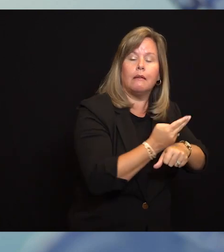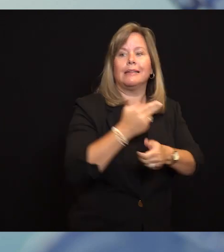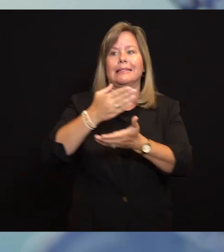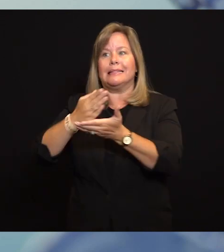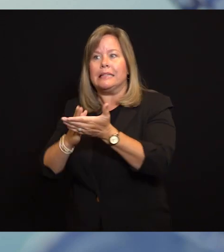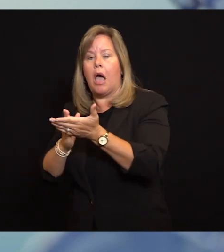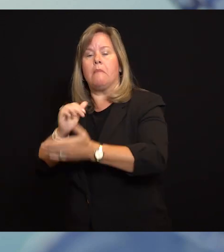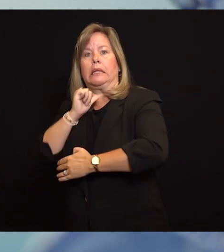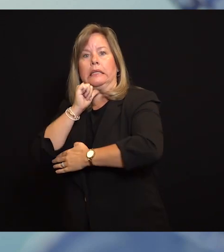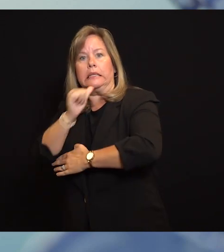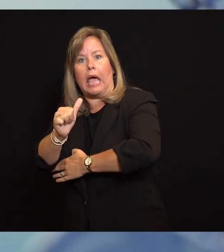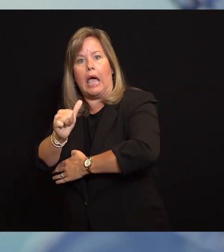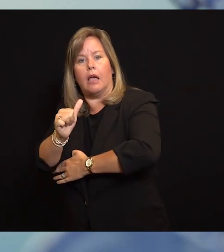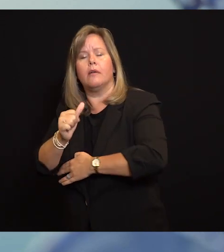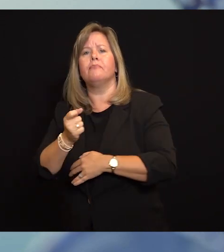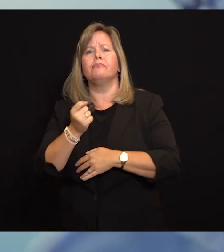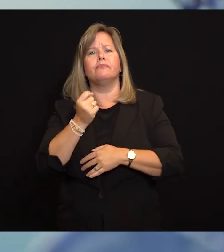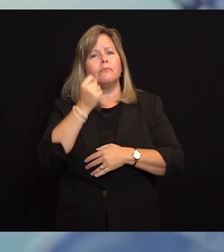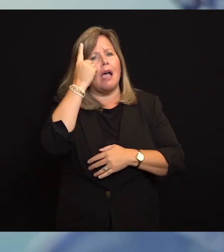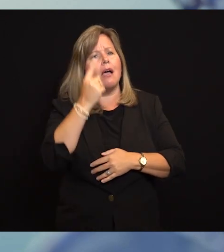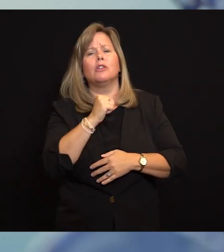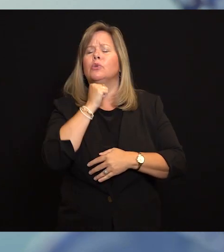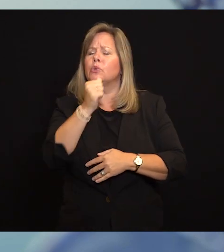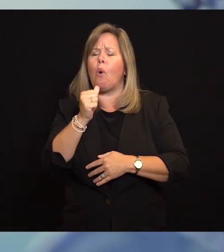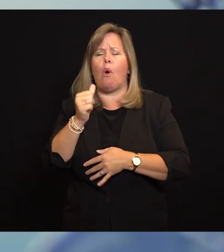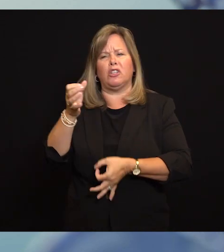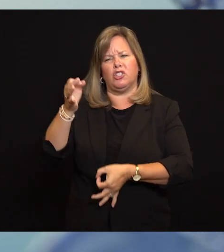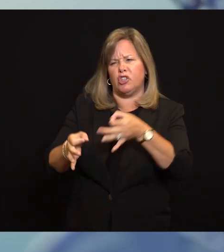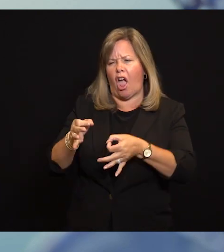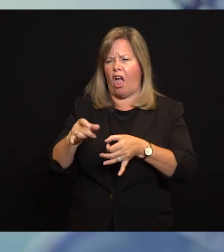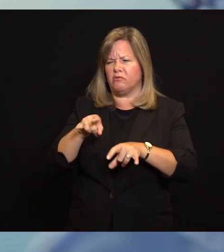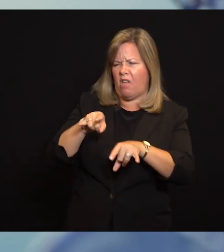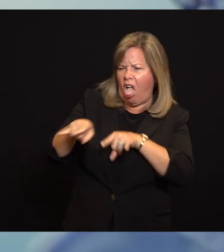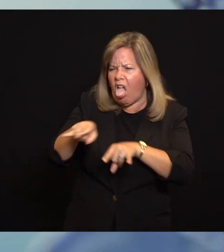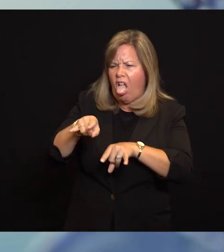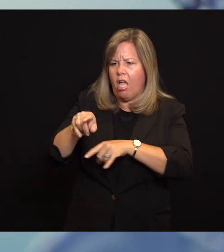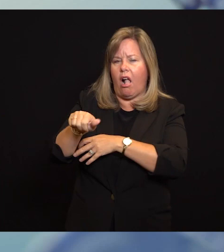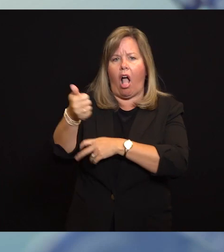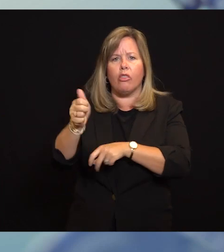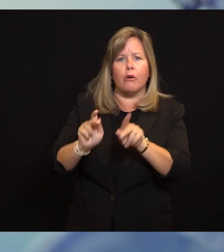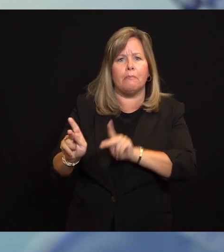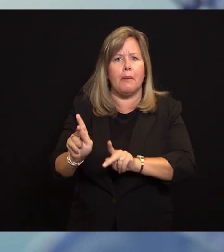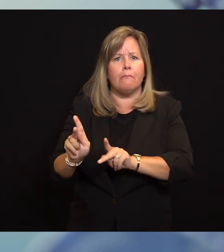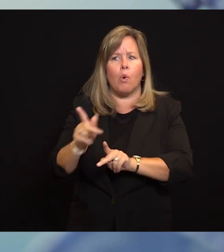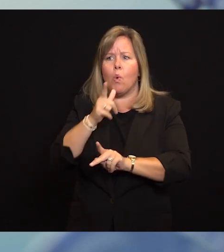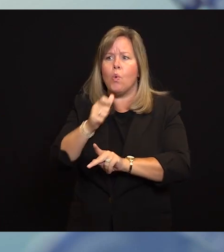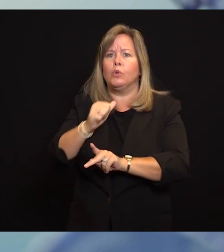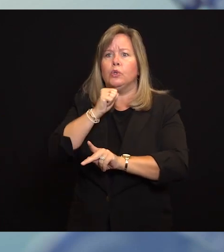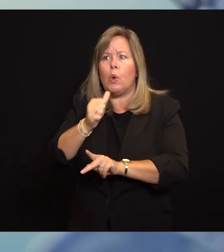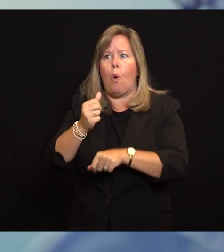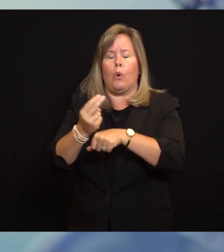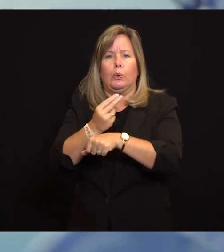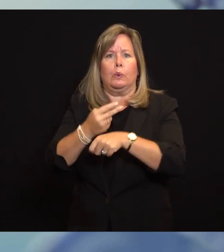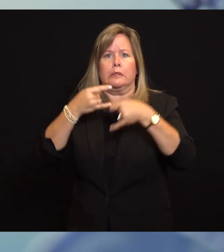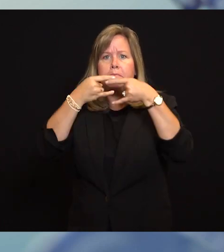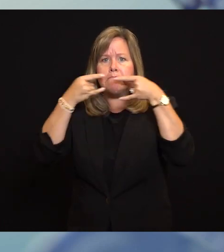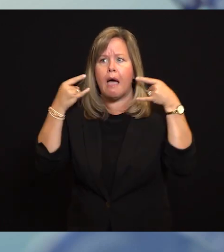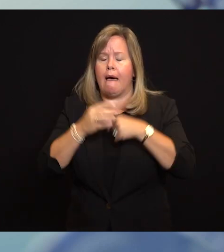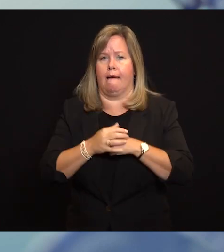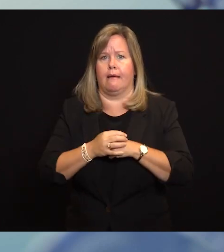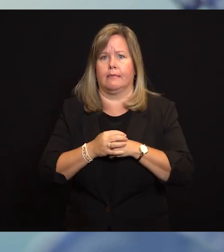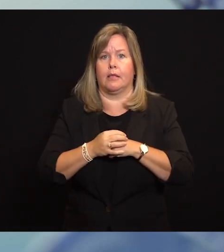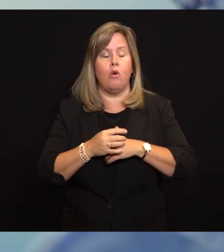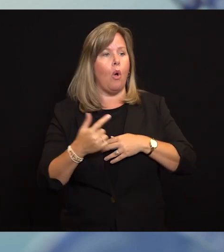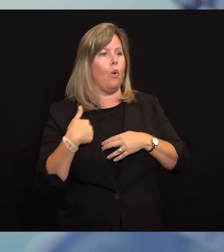you to avoid passing judgment on other people. There's way too much anger already in our community and across